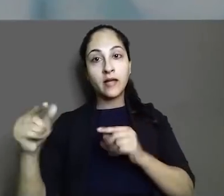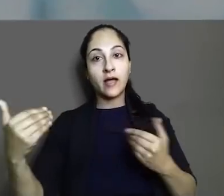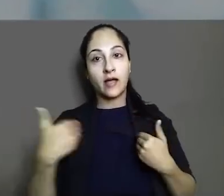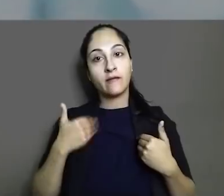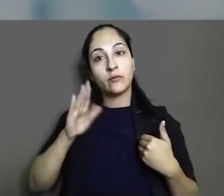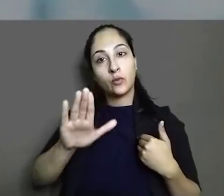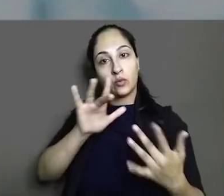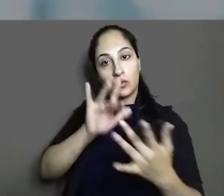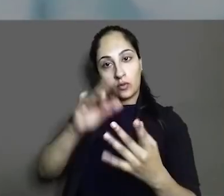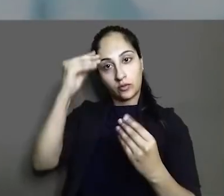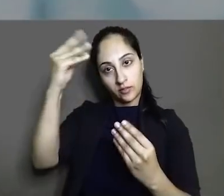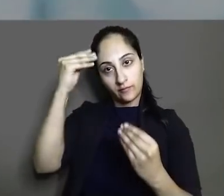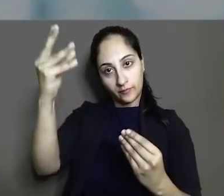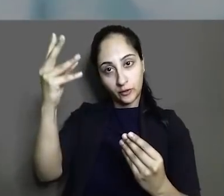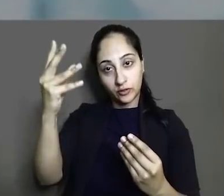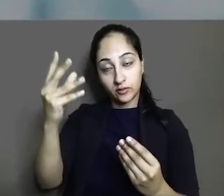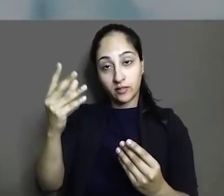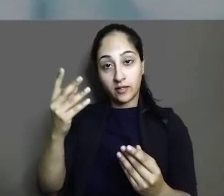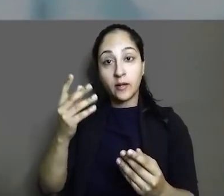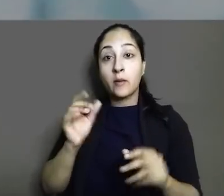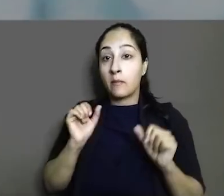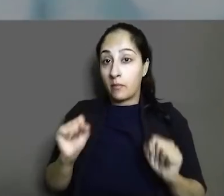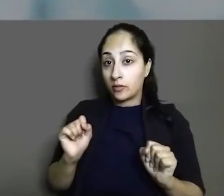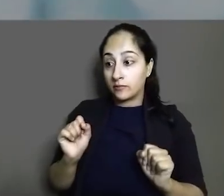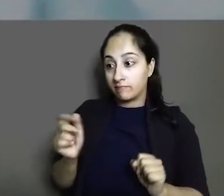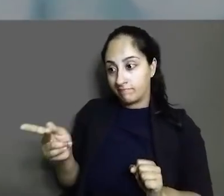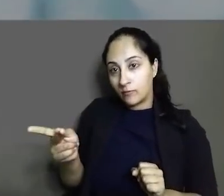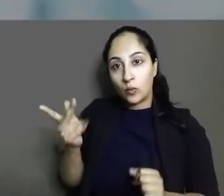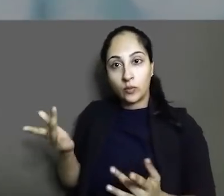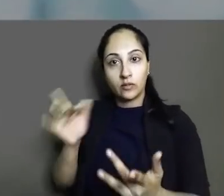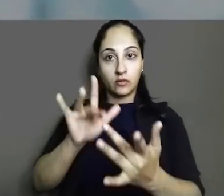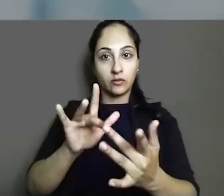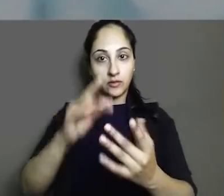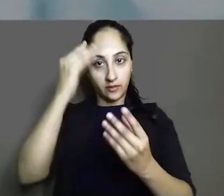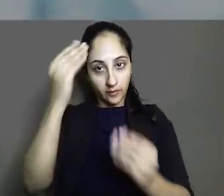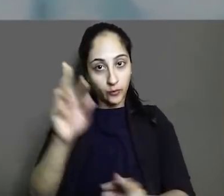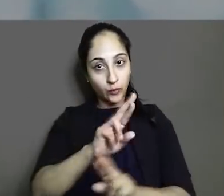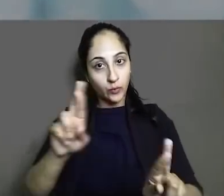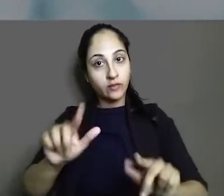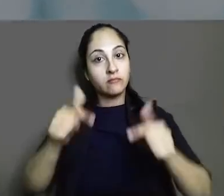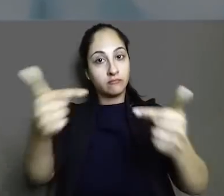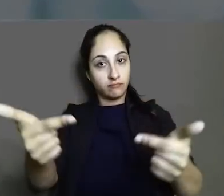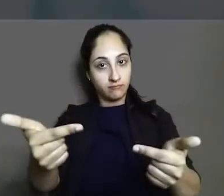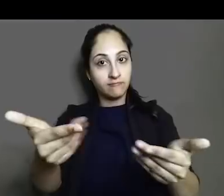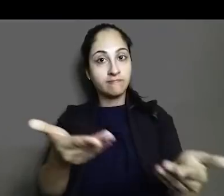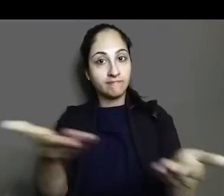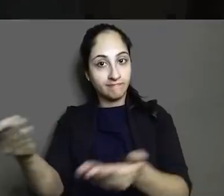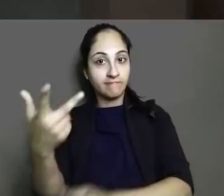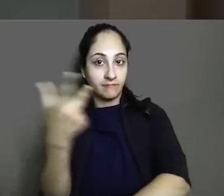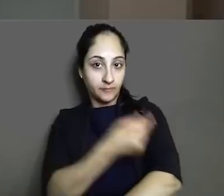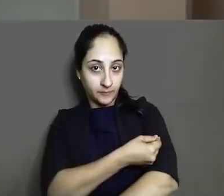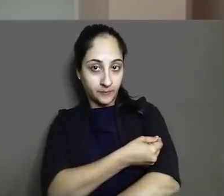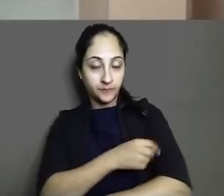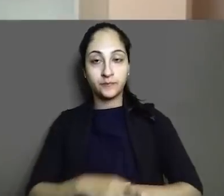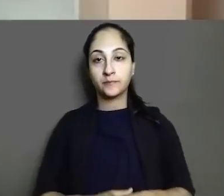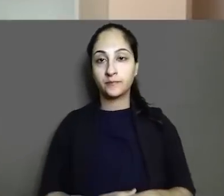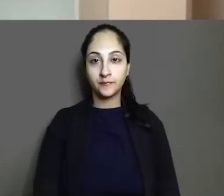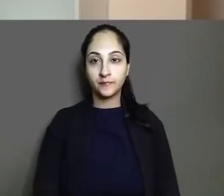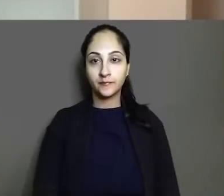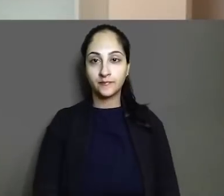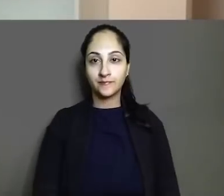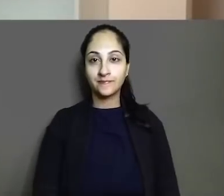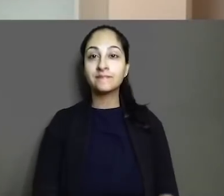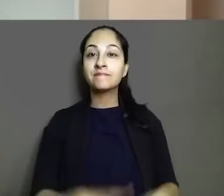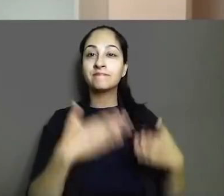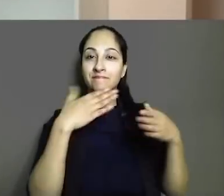Ali, let's bring you into the discussion now, and thank you for waiting so patiently. We've got a video question from Nida. I have a